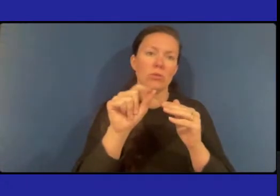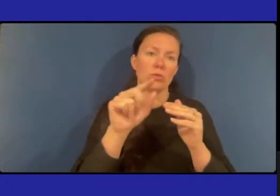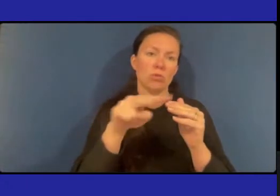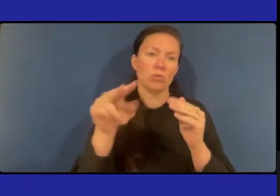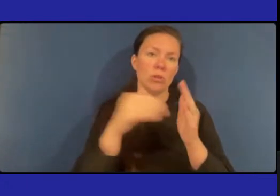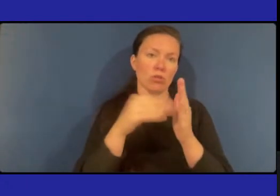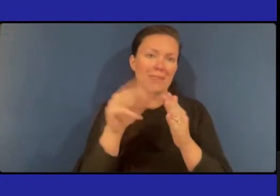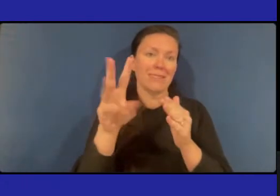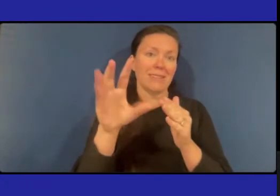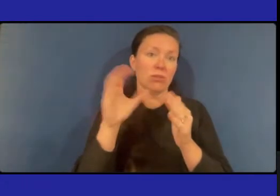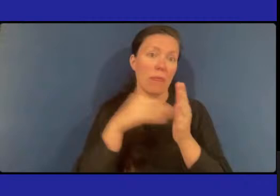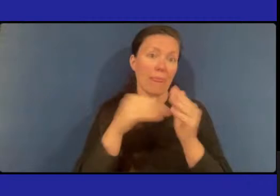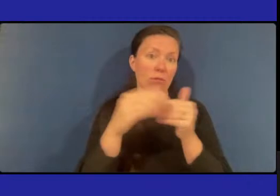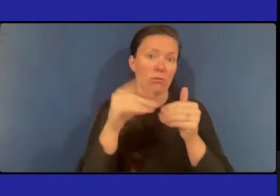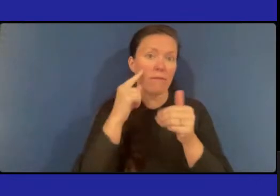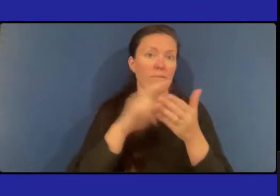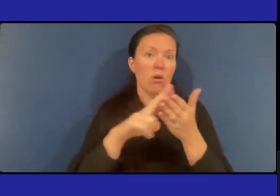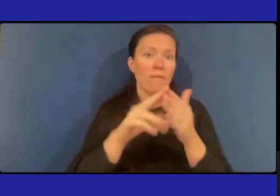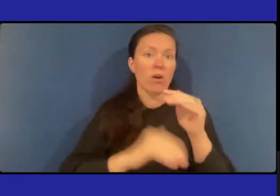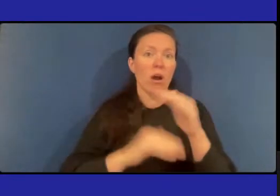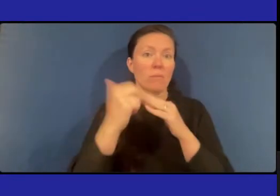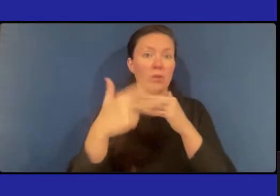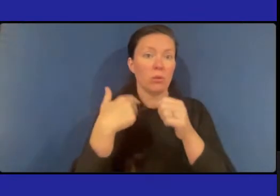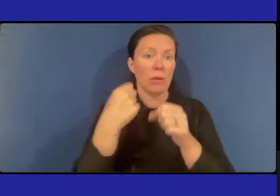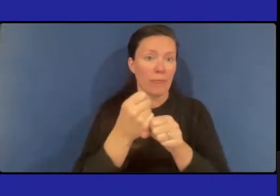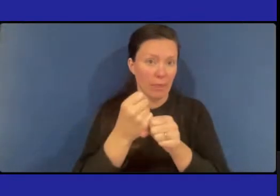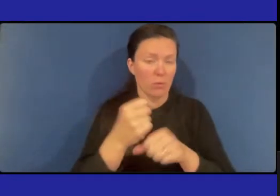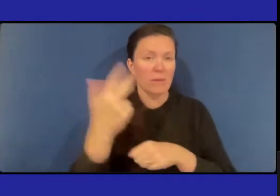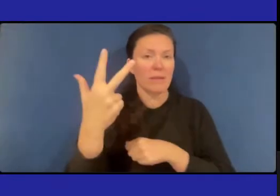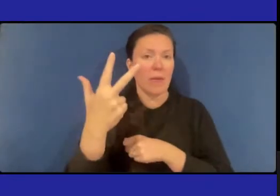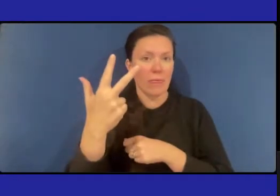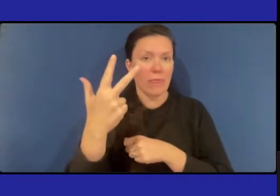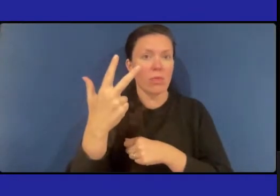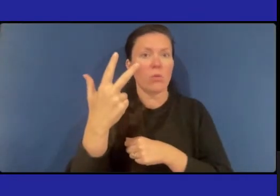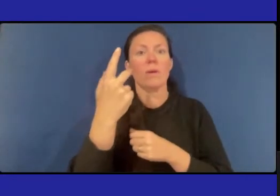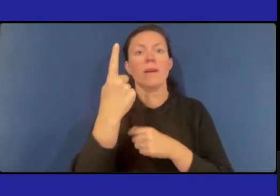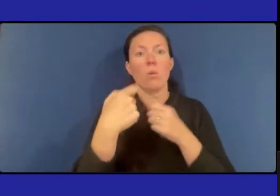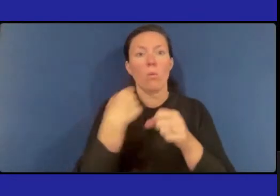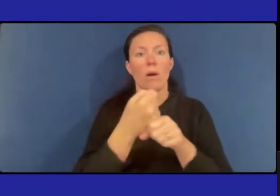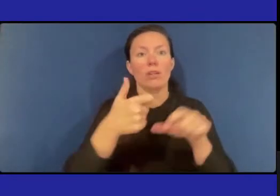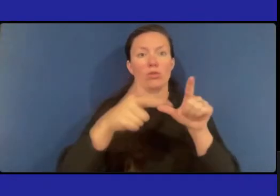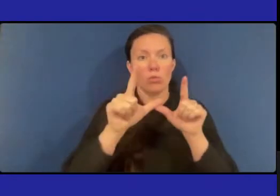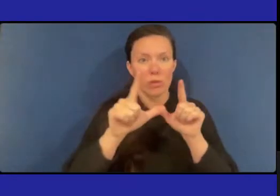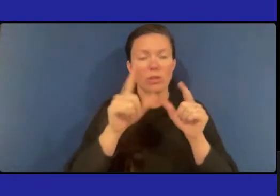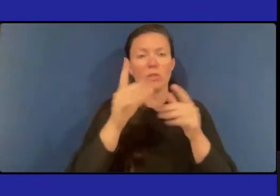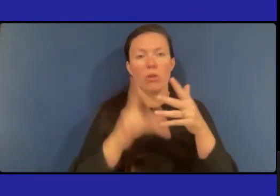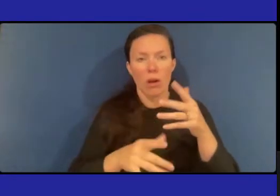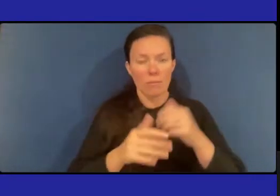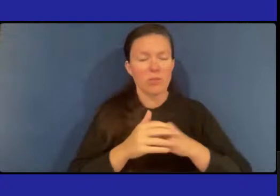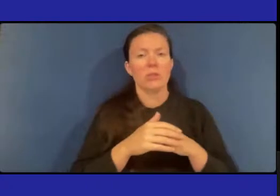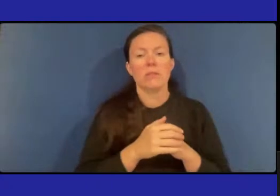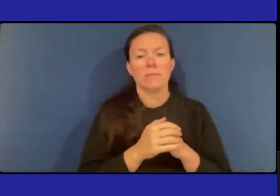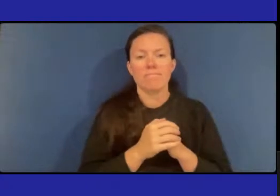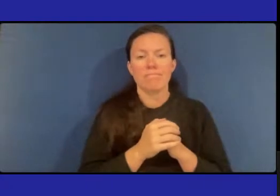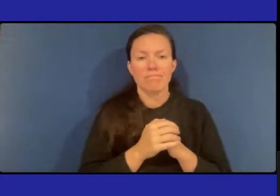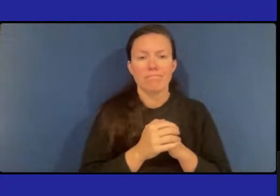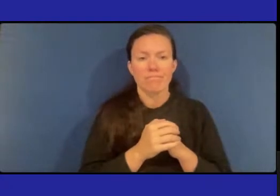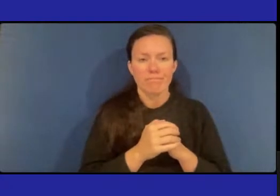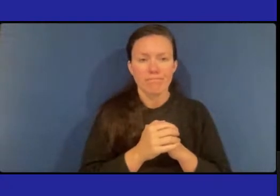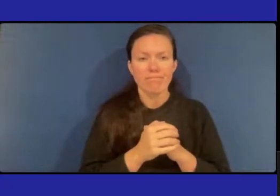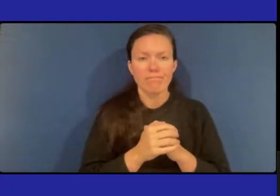$622,600,000 for a contract term of 3 years and 3 one-year renewal options exercisable at the discretion of the system.